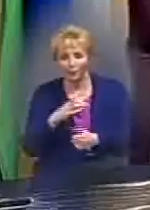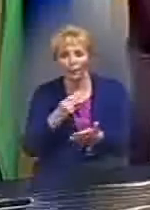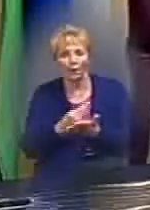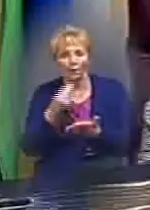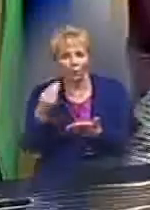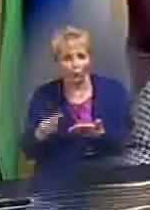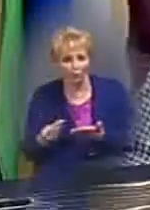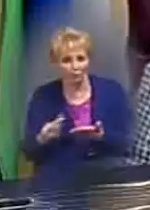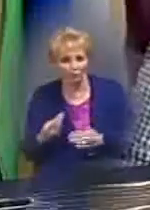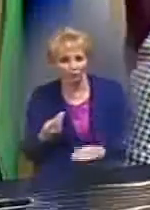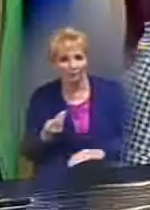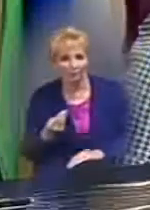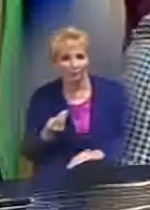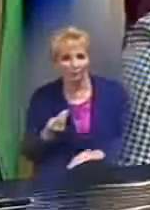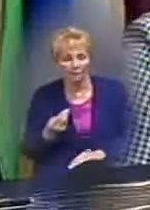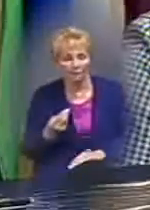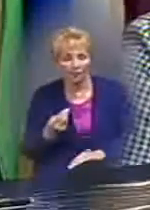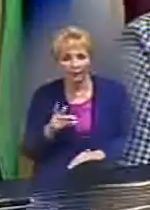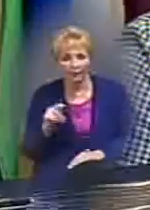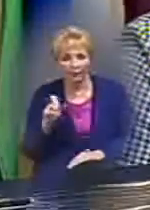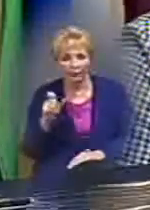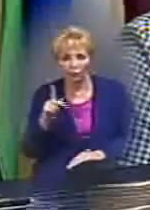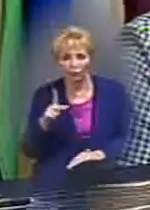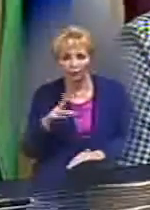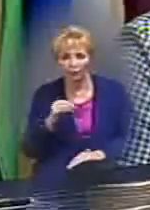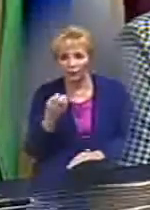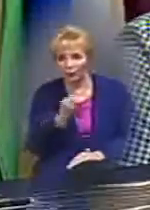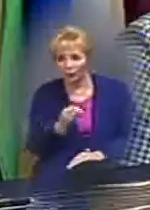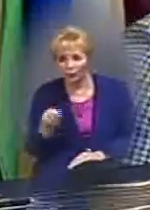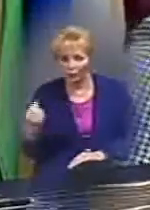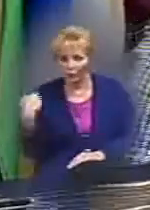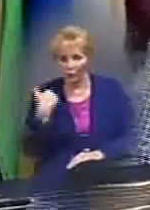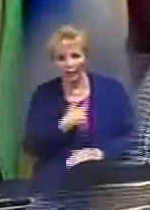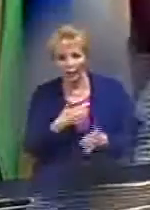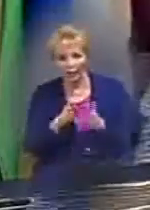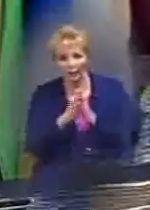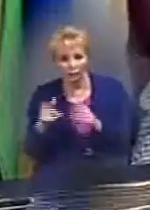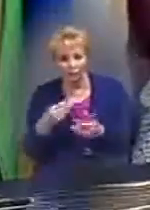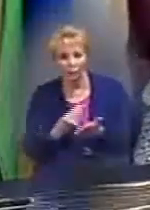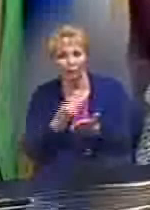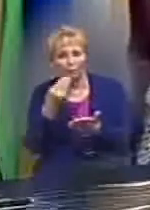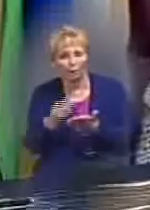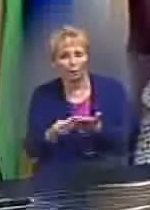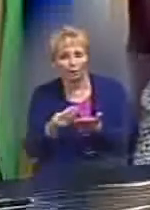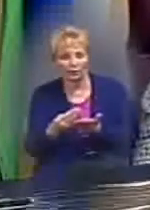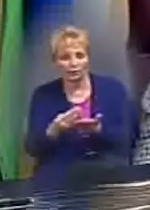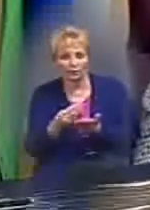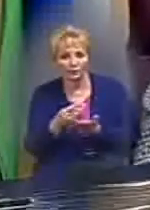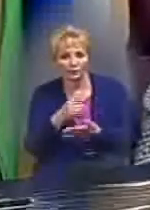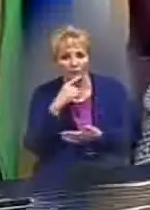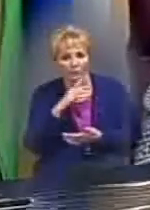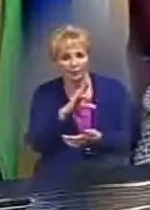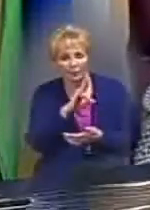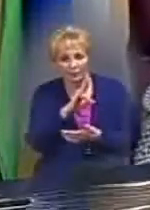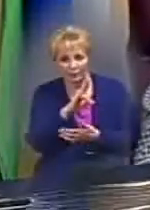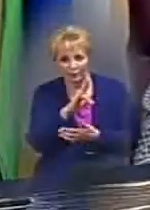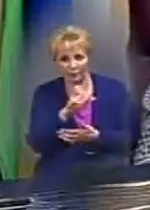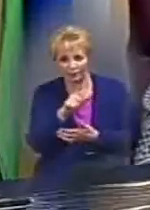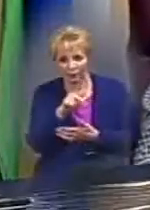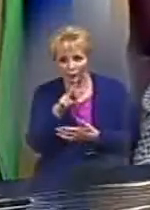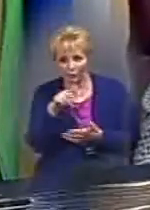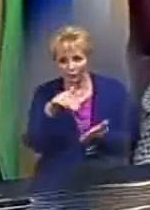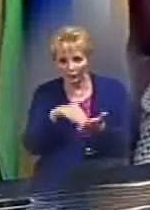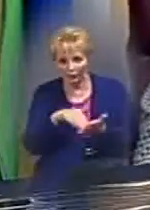purchases. The truck and the equipment that we're asking you to purchase, the truck is